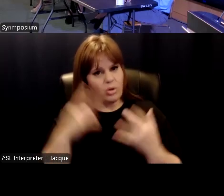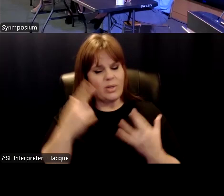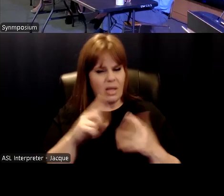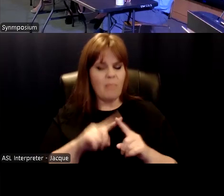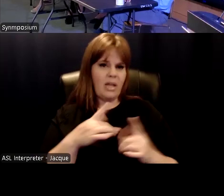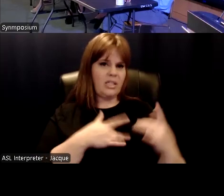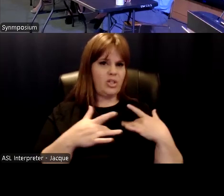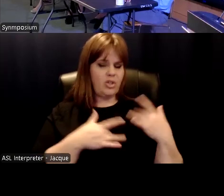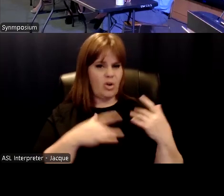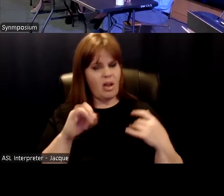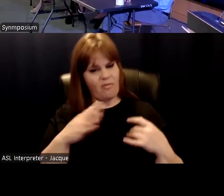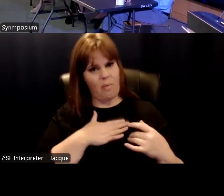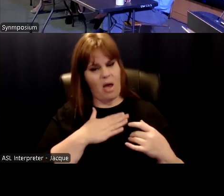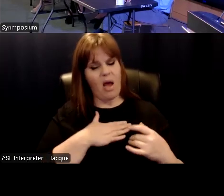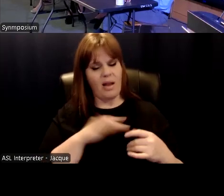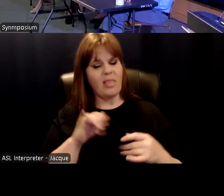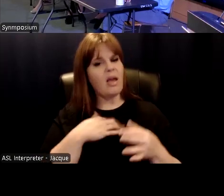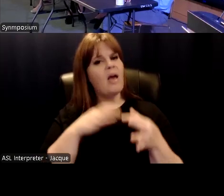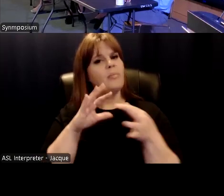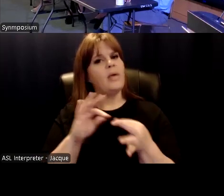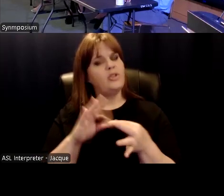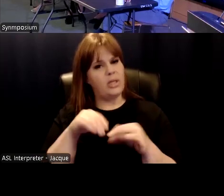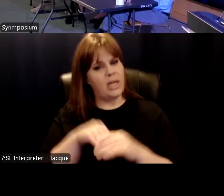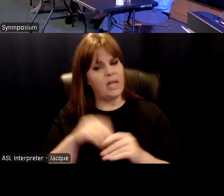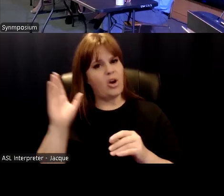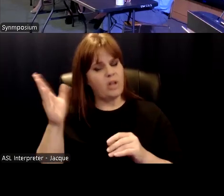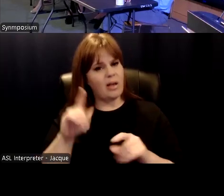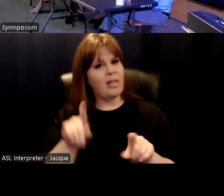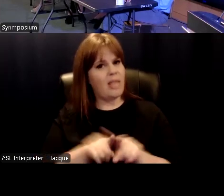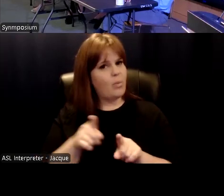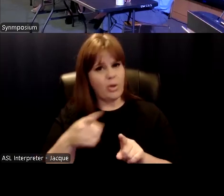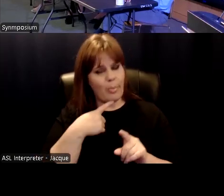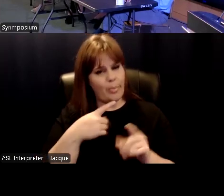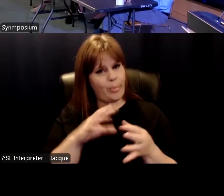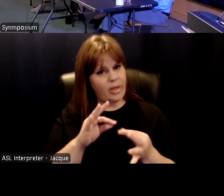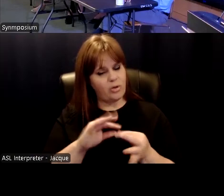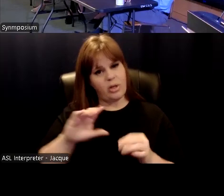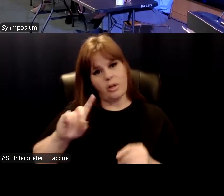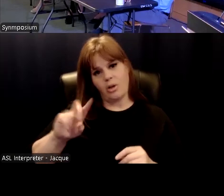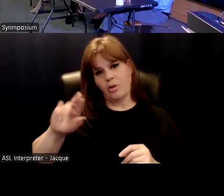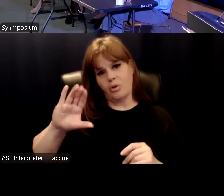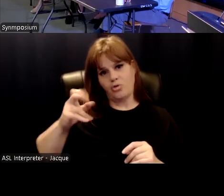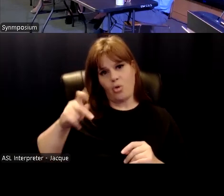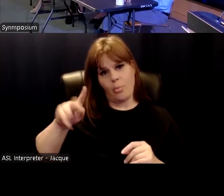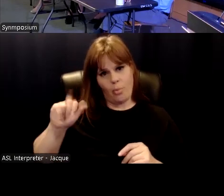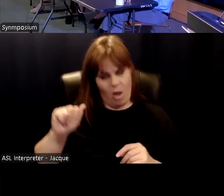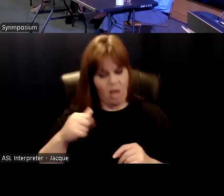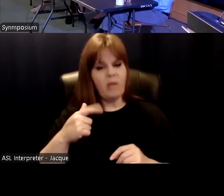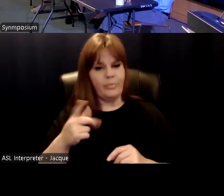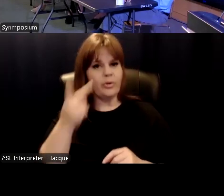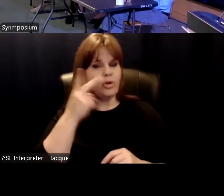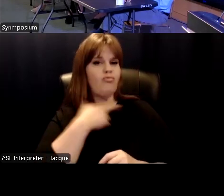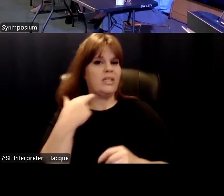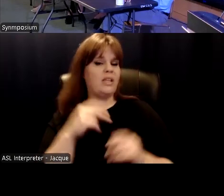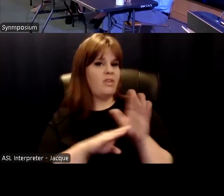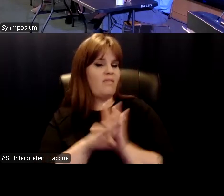of mine because just like I mentioned in our talk, just what you mentioned, Dr. Chopra, we see that your risk of developing